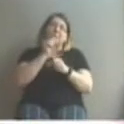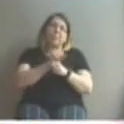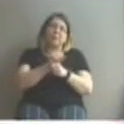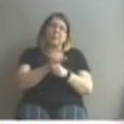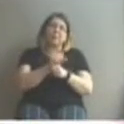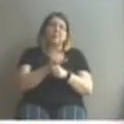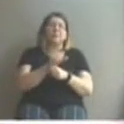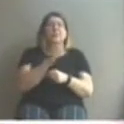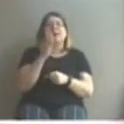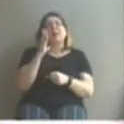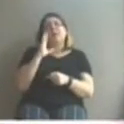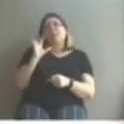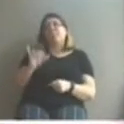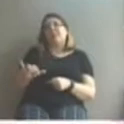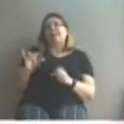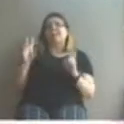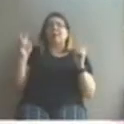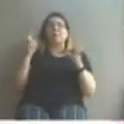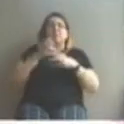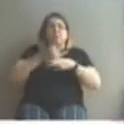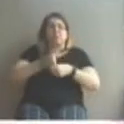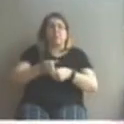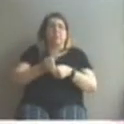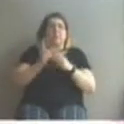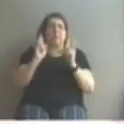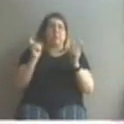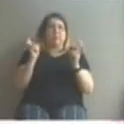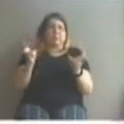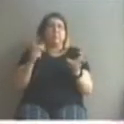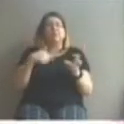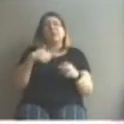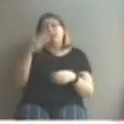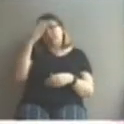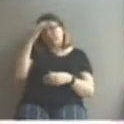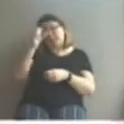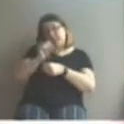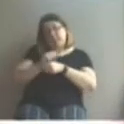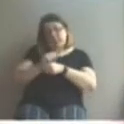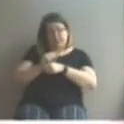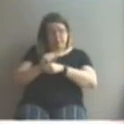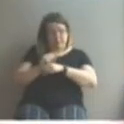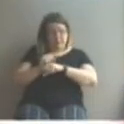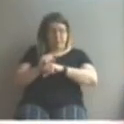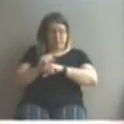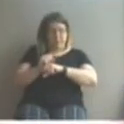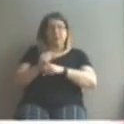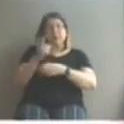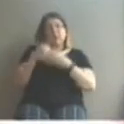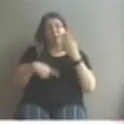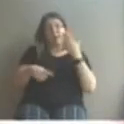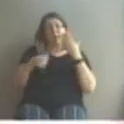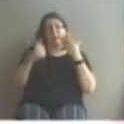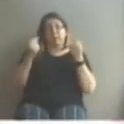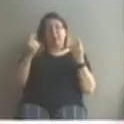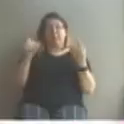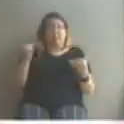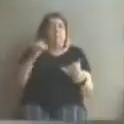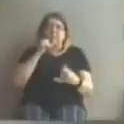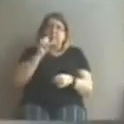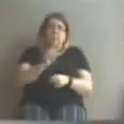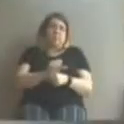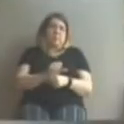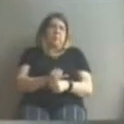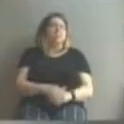know that's a trust thing. I know it works, and I know what we're doing right now doesn't. Well, I guess